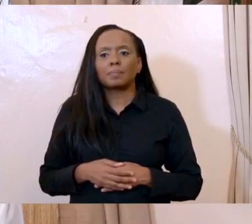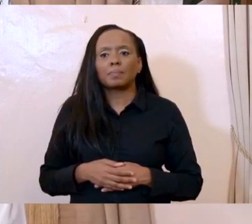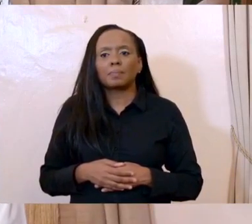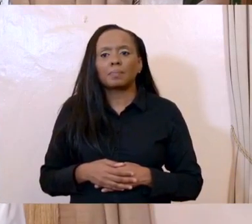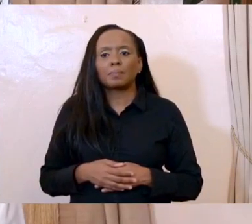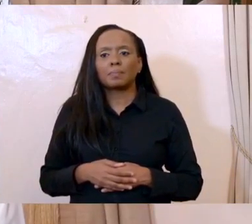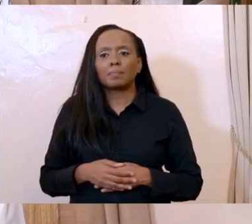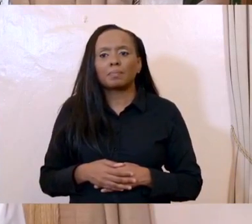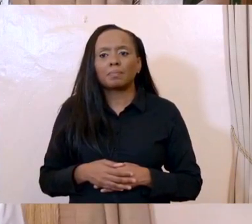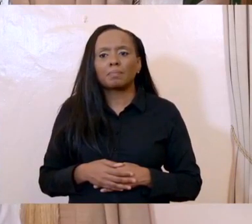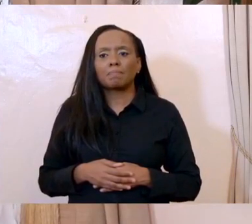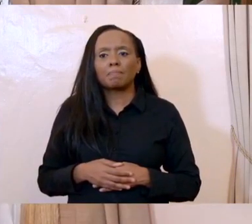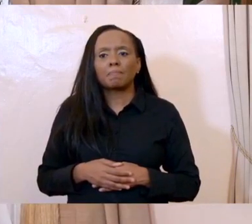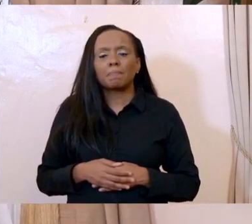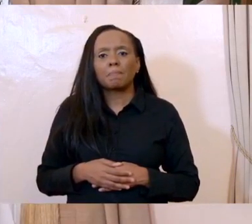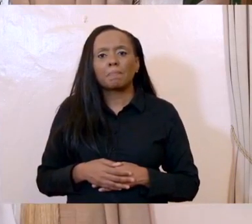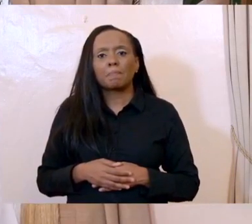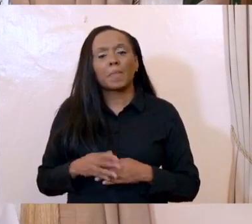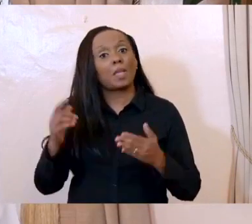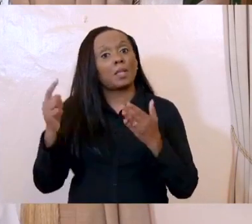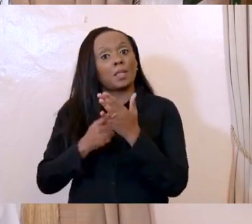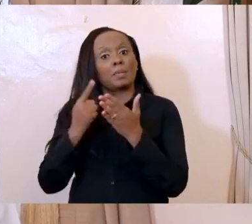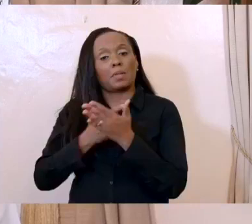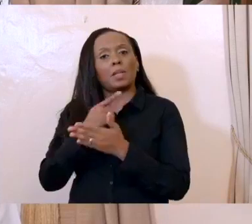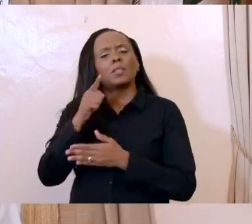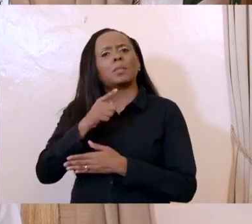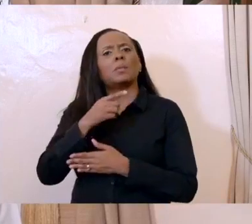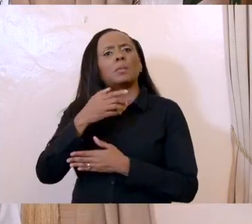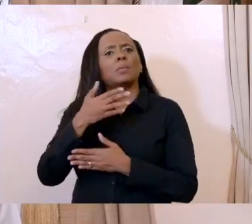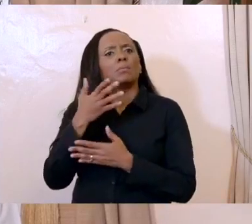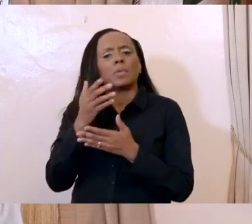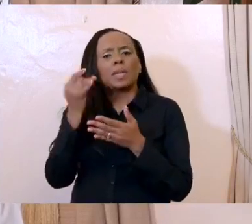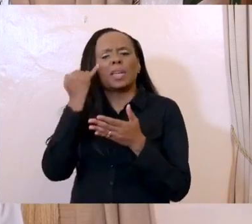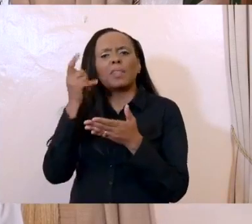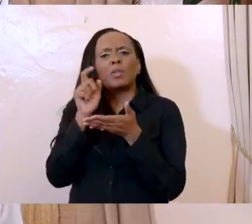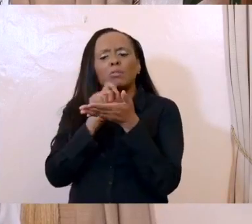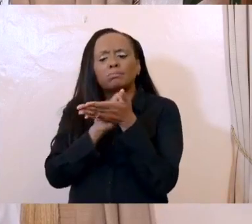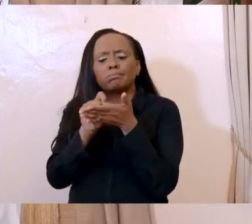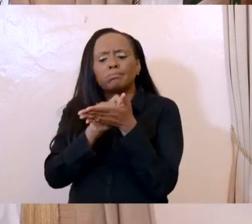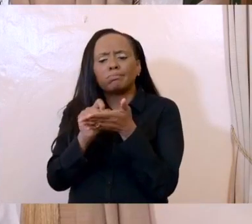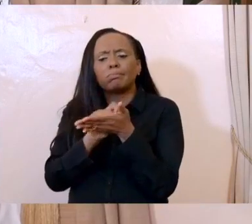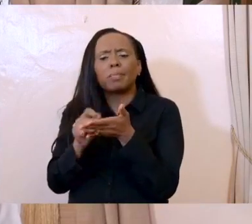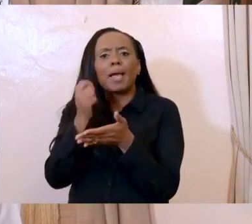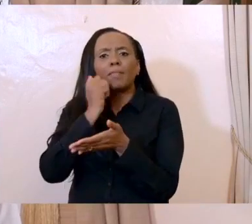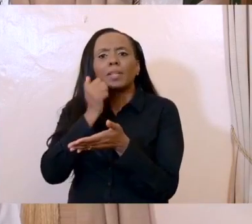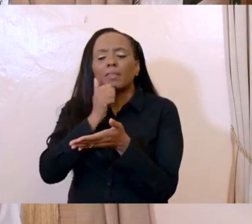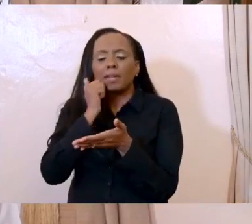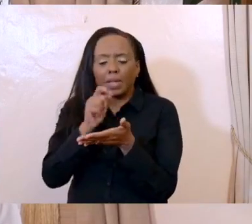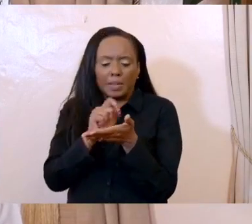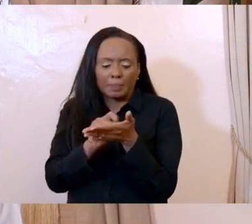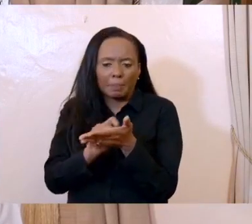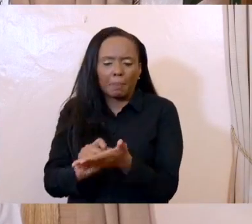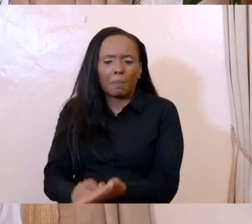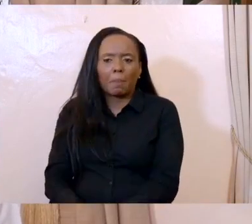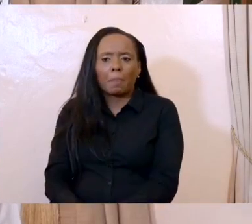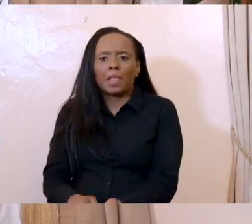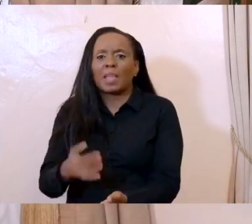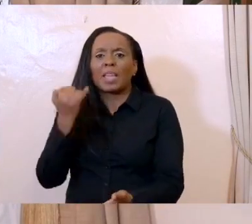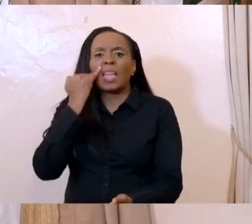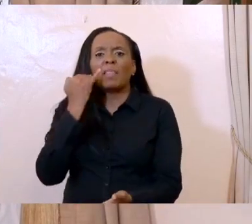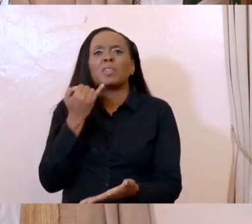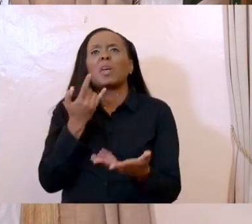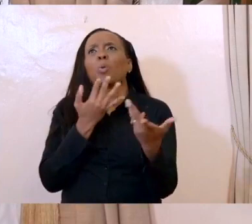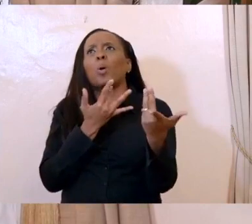forget less. And if you have your running commentary on where you've been being put together, as you